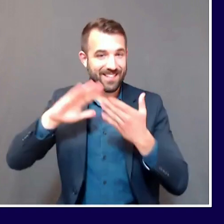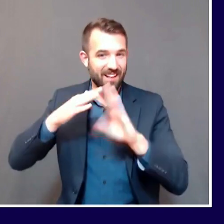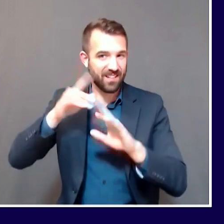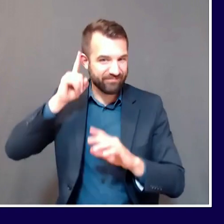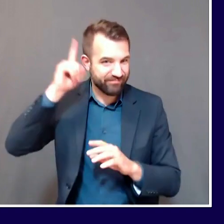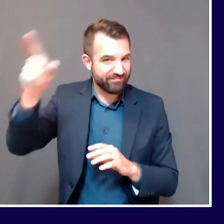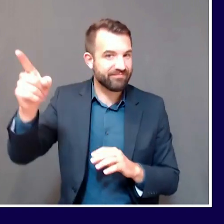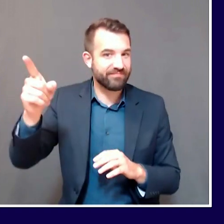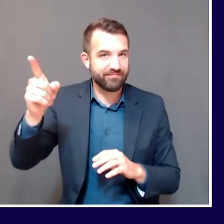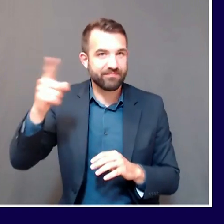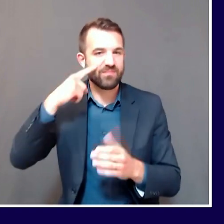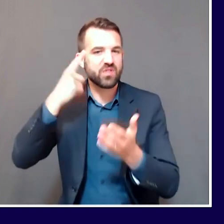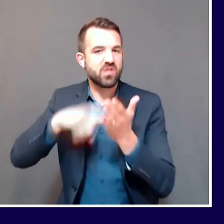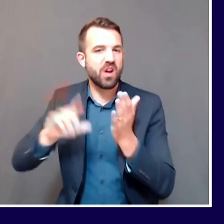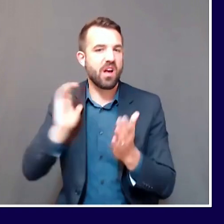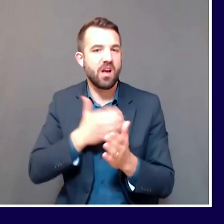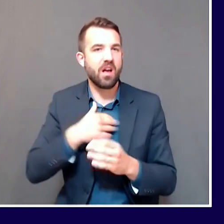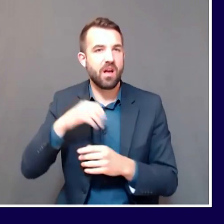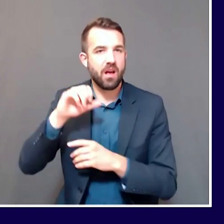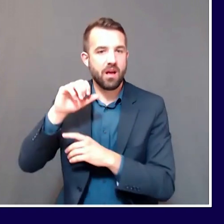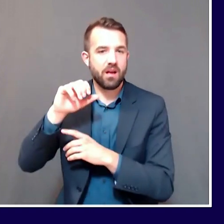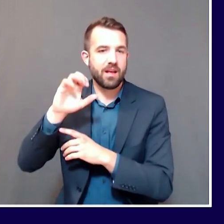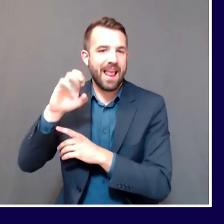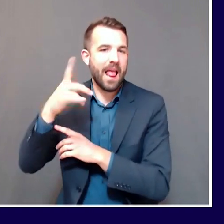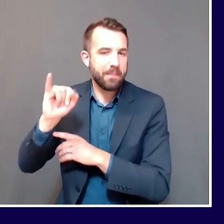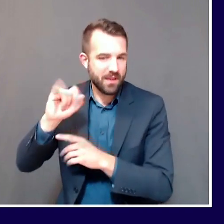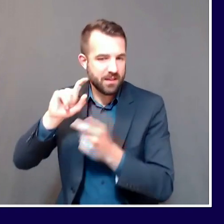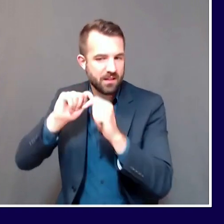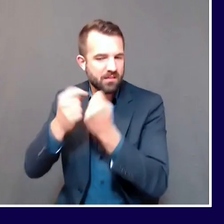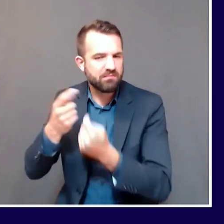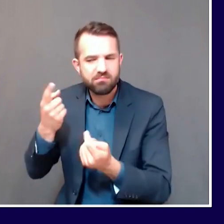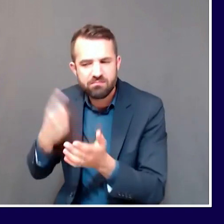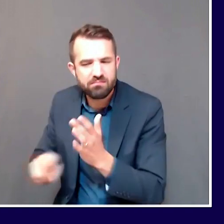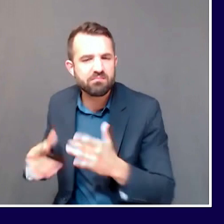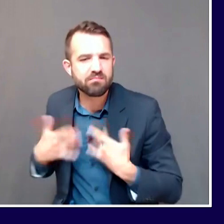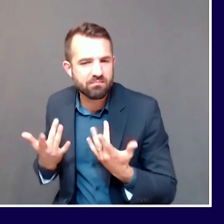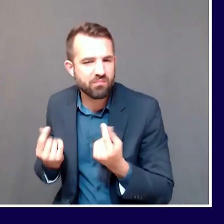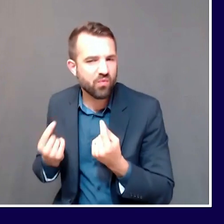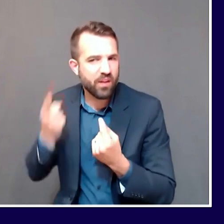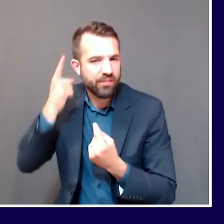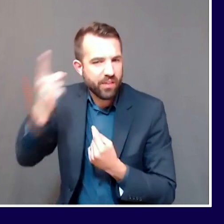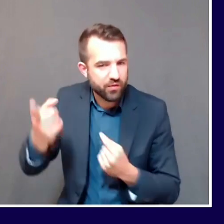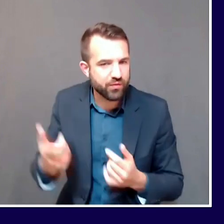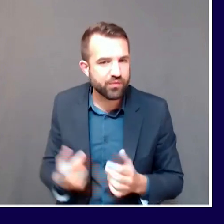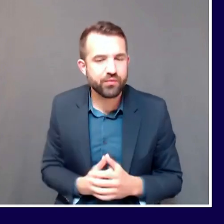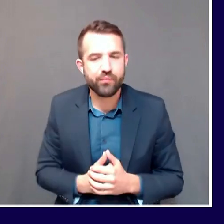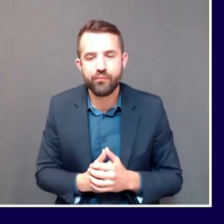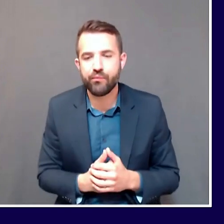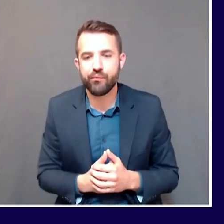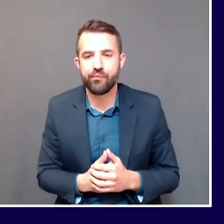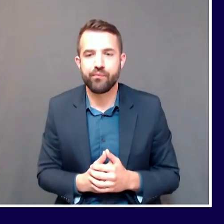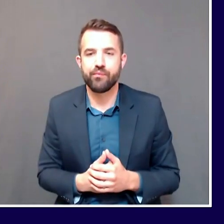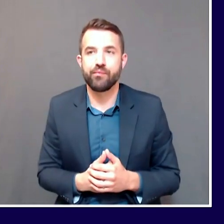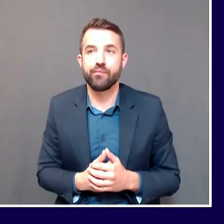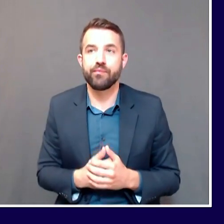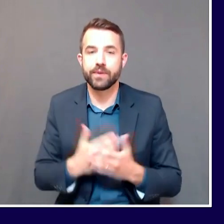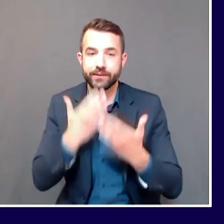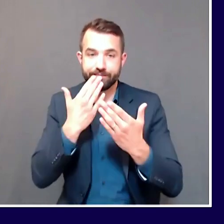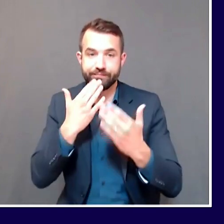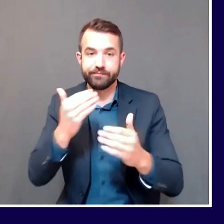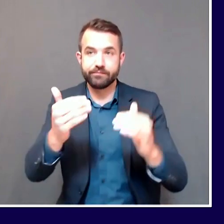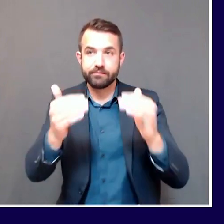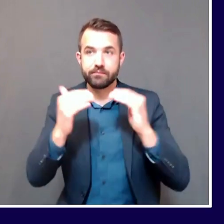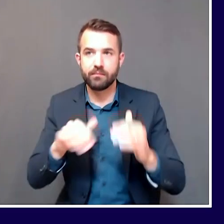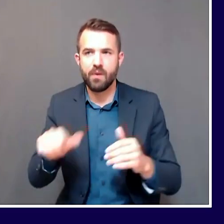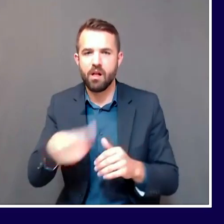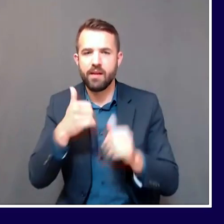team and see if there's something more to that story that I'm not aware of. Okay. And one other just follow-up question.